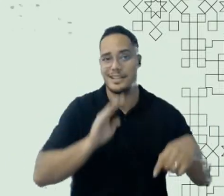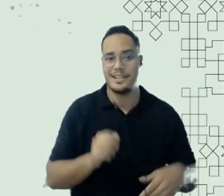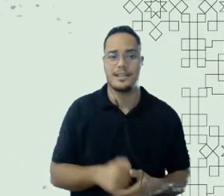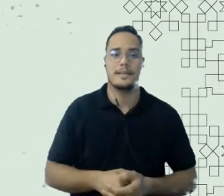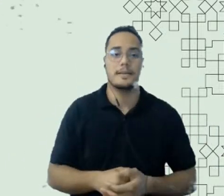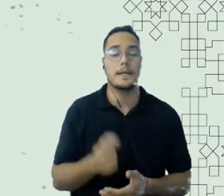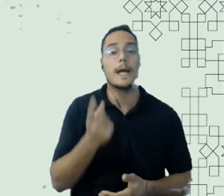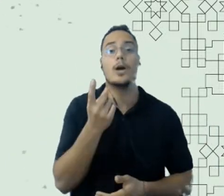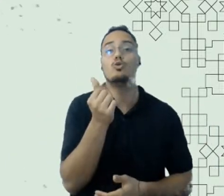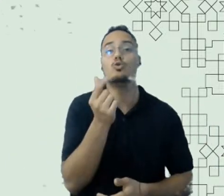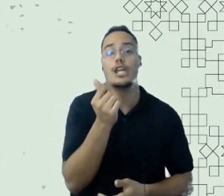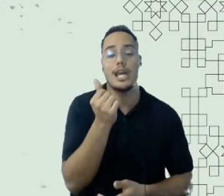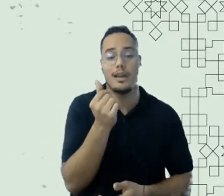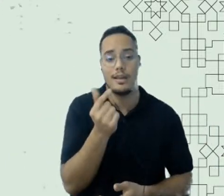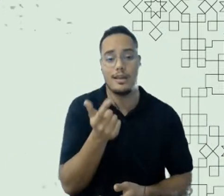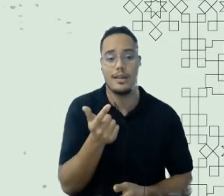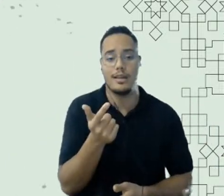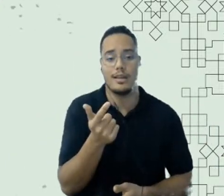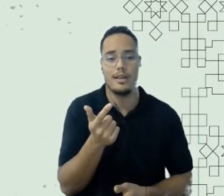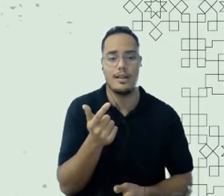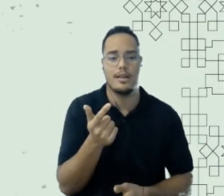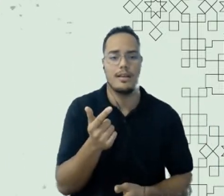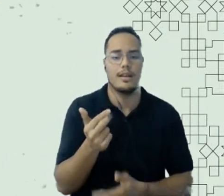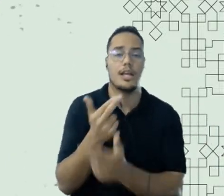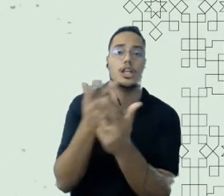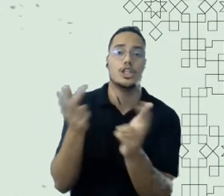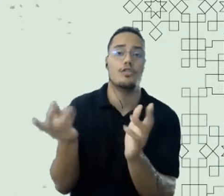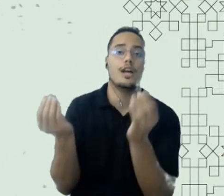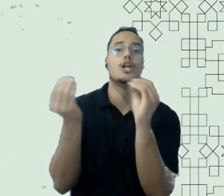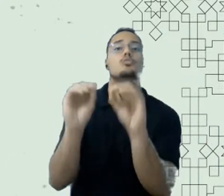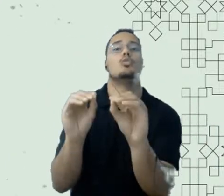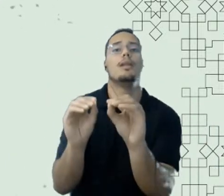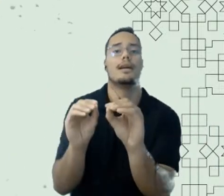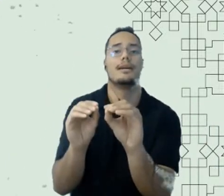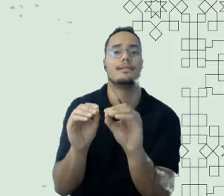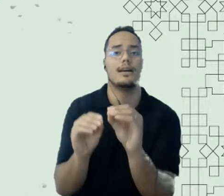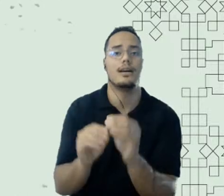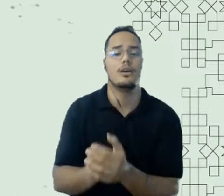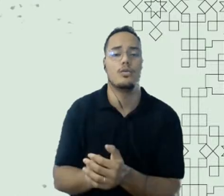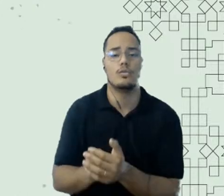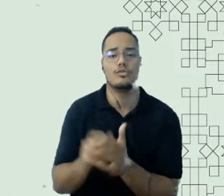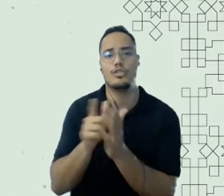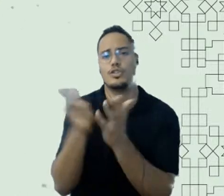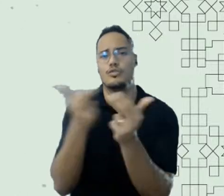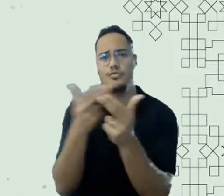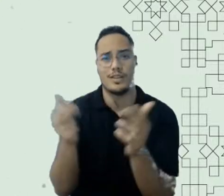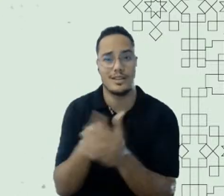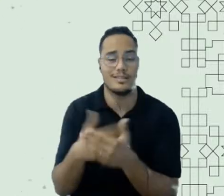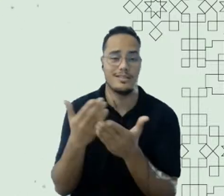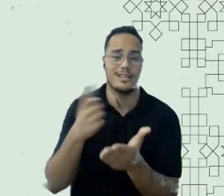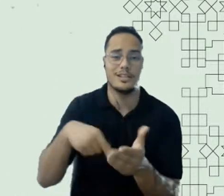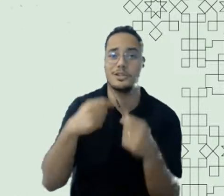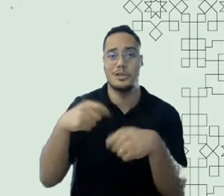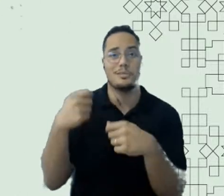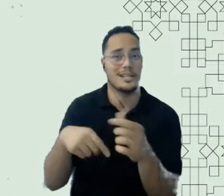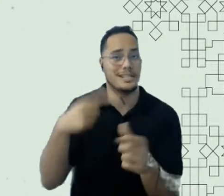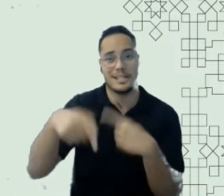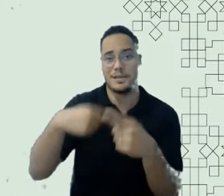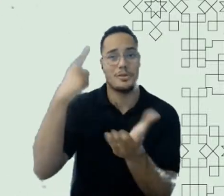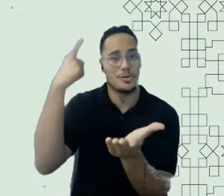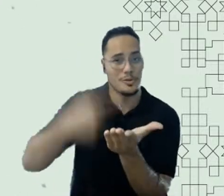need to schedule a second meeting with Séverine Dusollier to understand what went wrong with